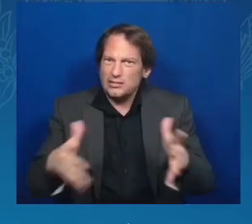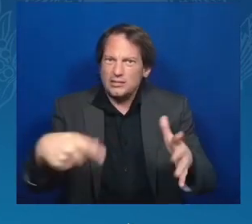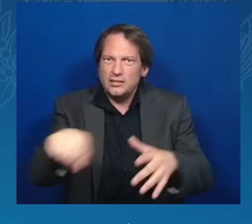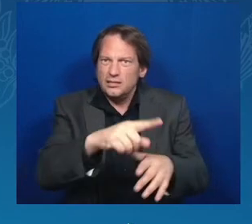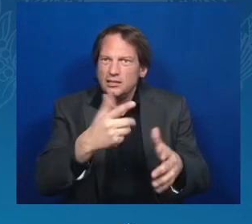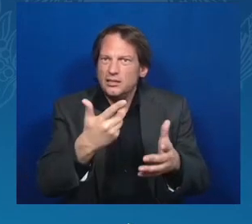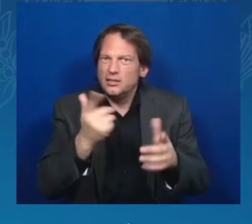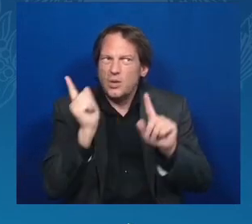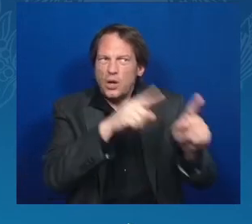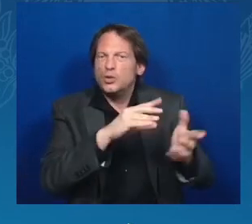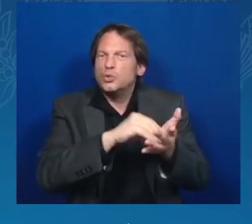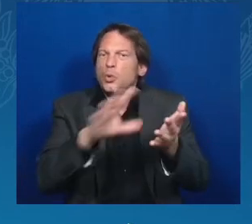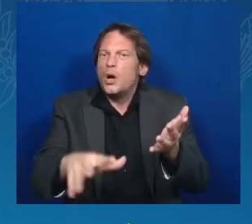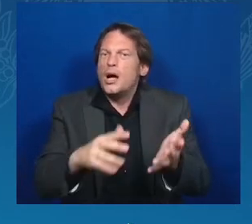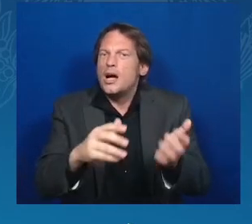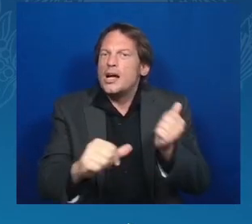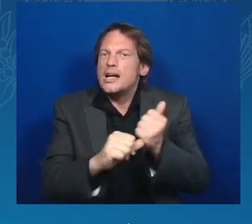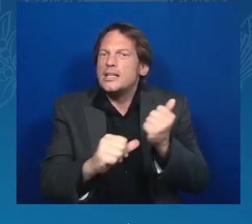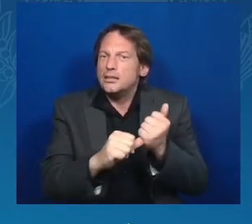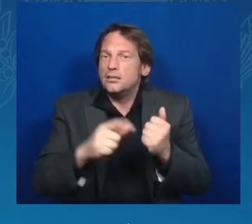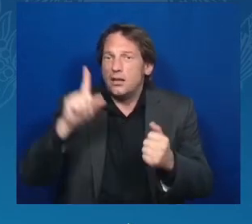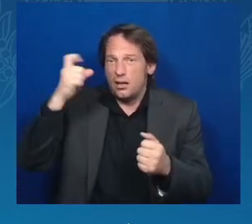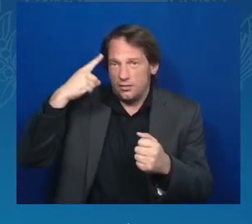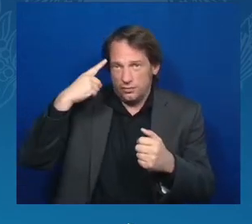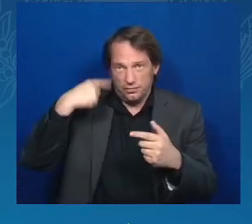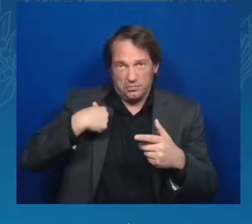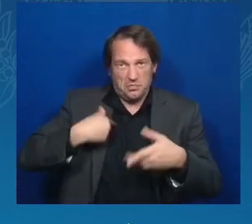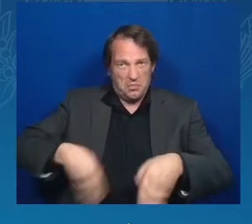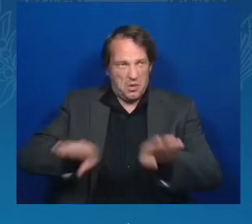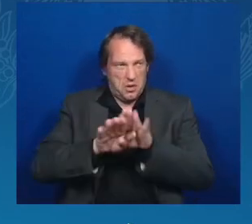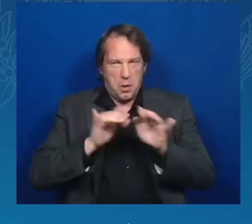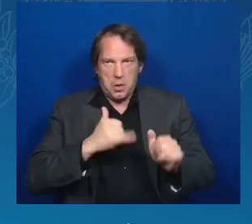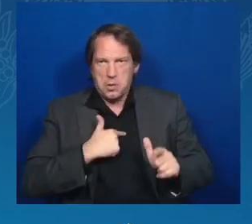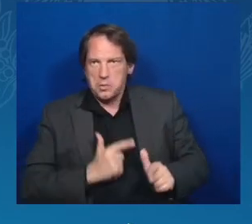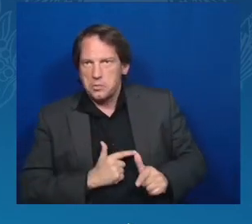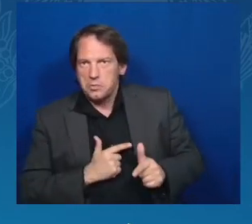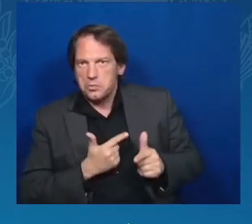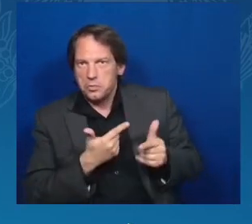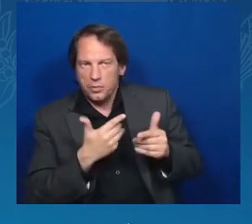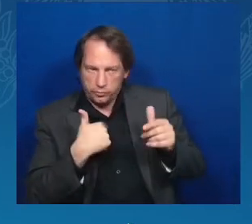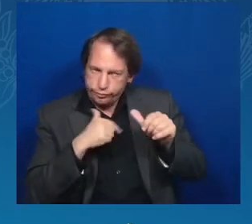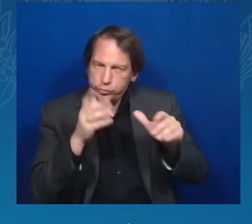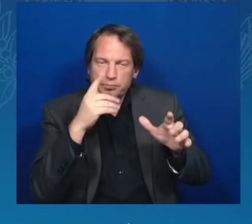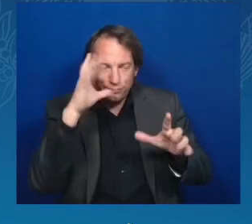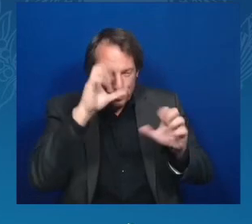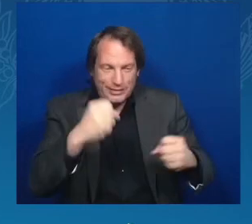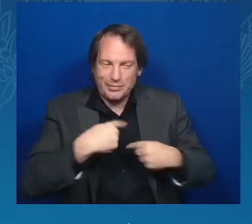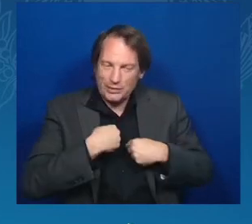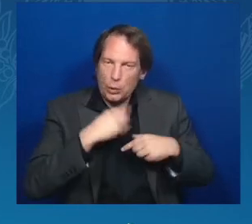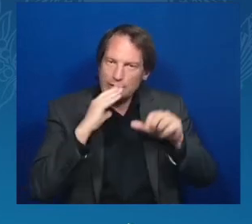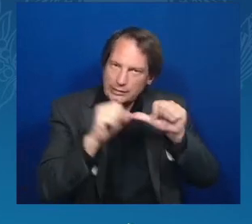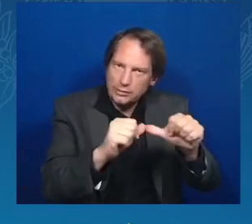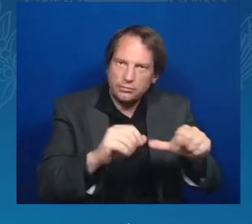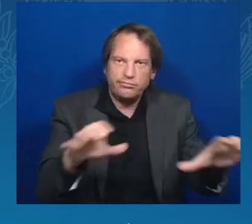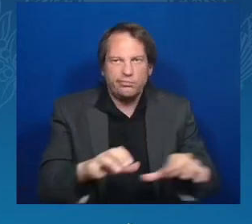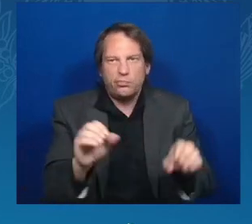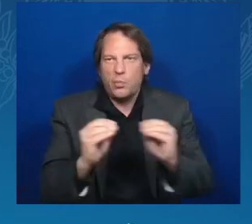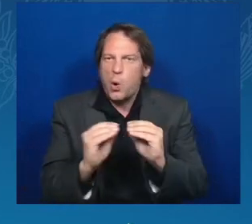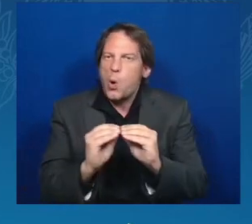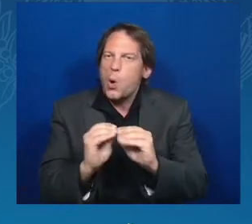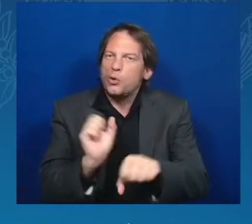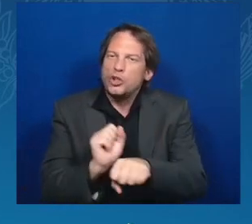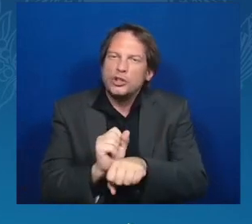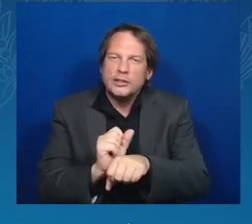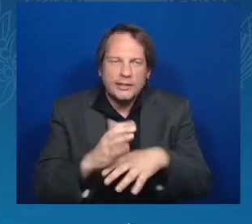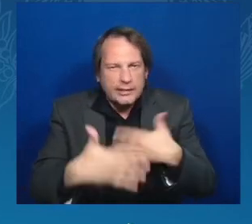build on this work. Again, understanding that we want to create incentives for people to acquire the kinds of skills